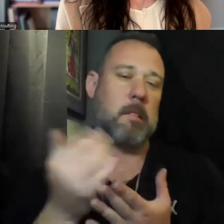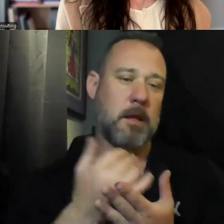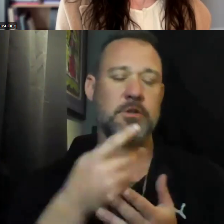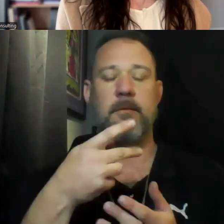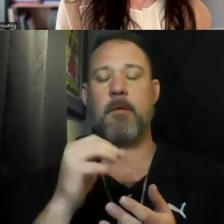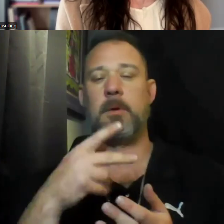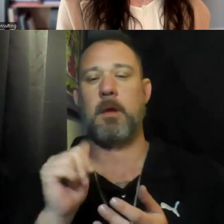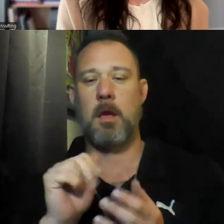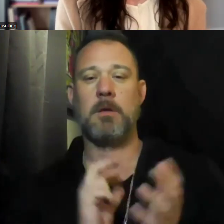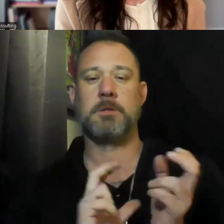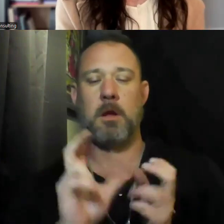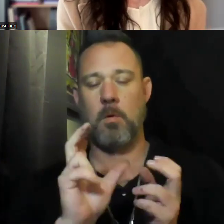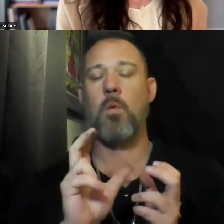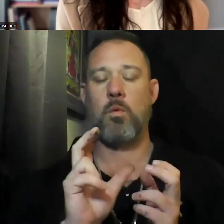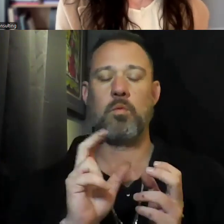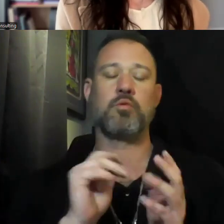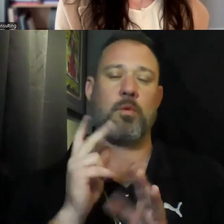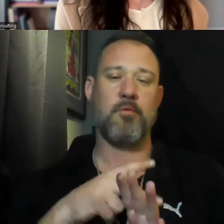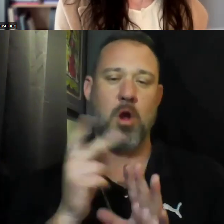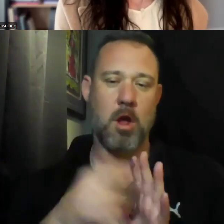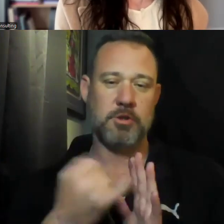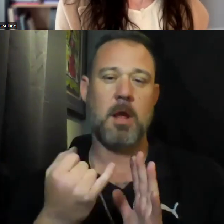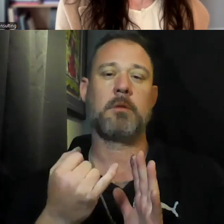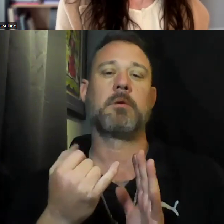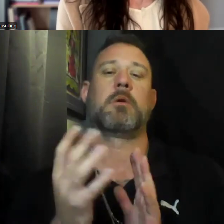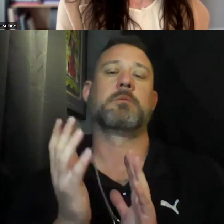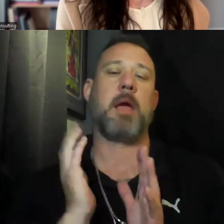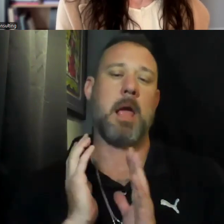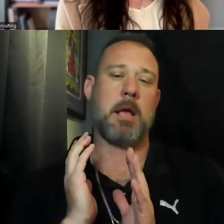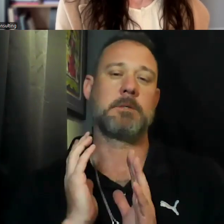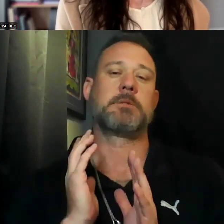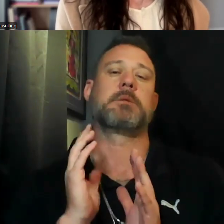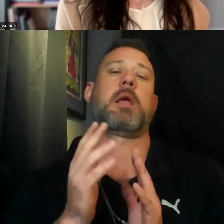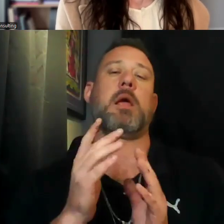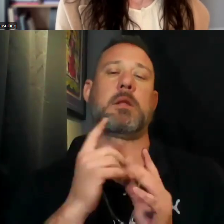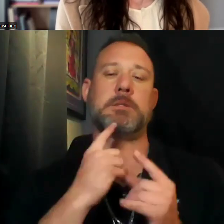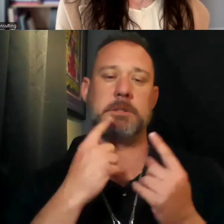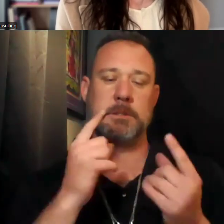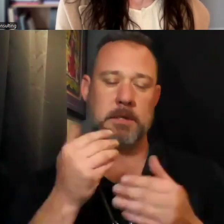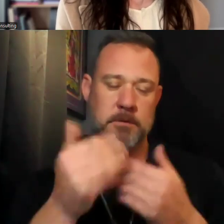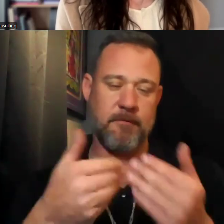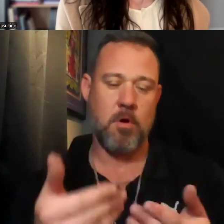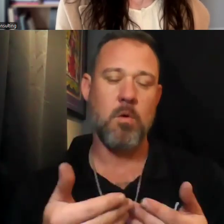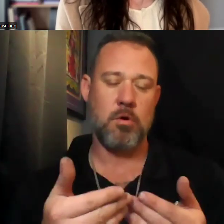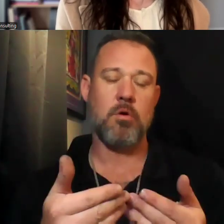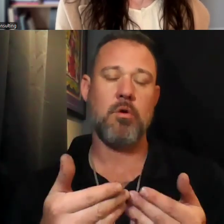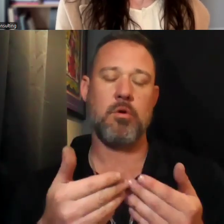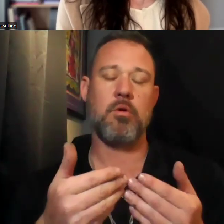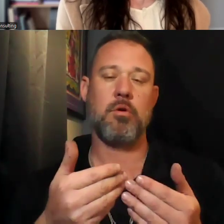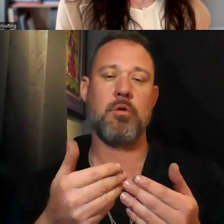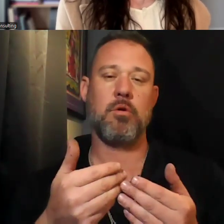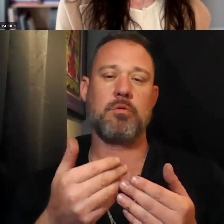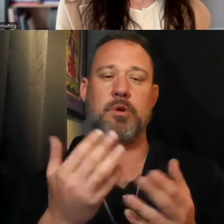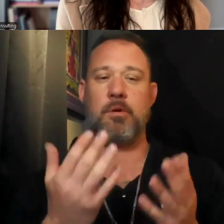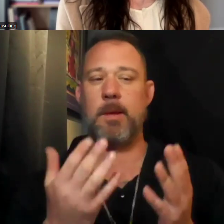MPA stakeholders bring to this project pass, but also its success moving forward as well. So I